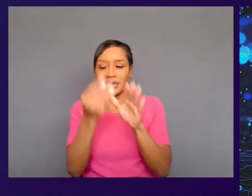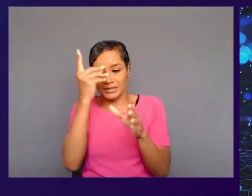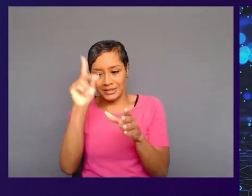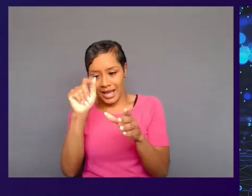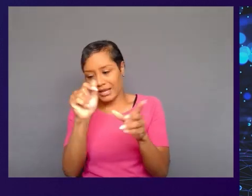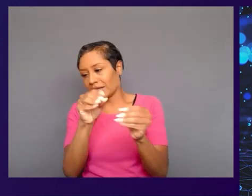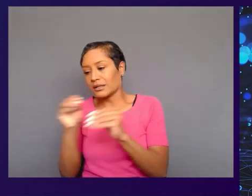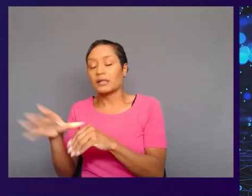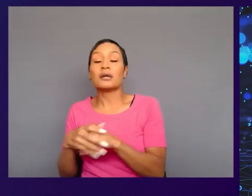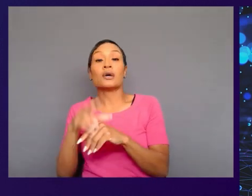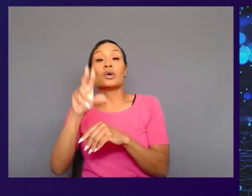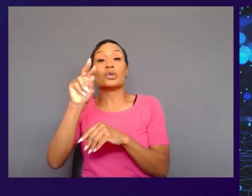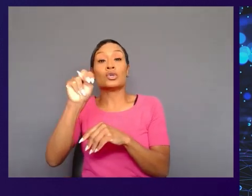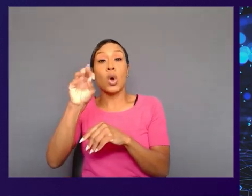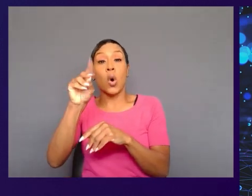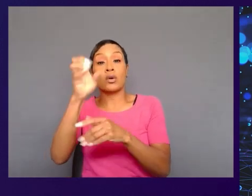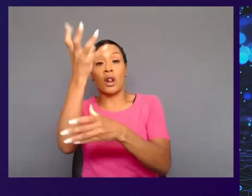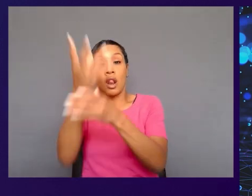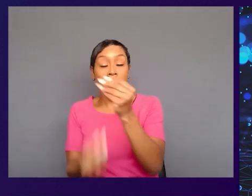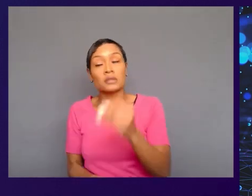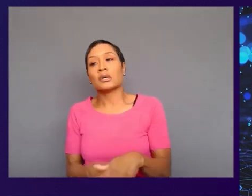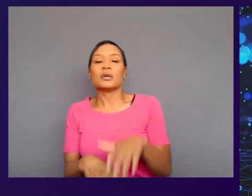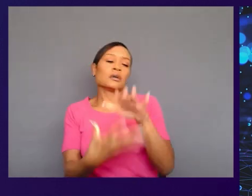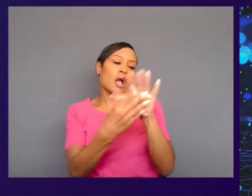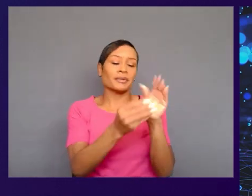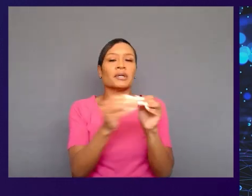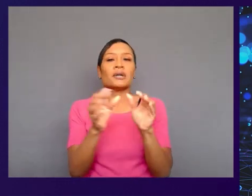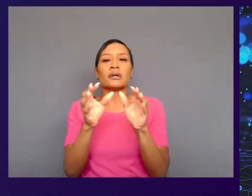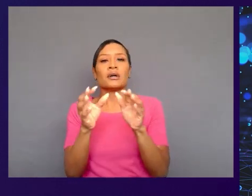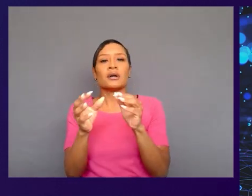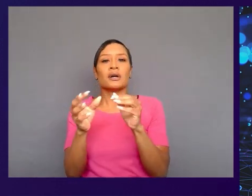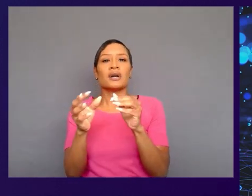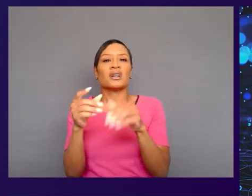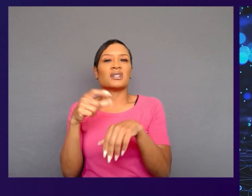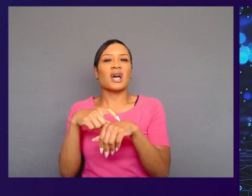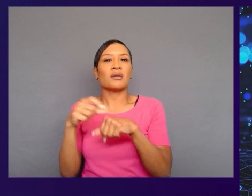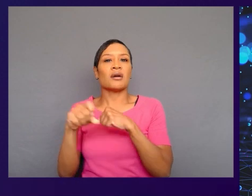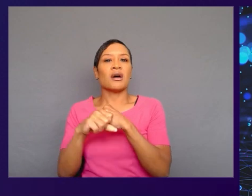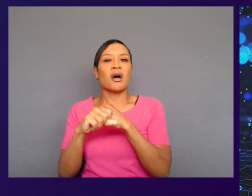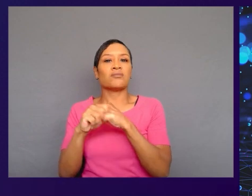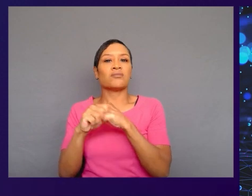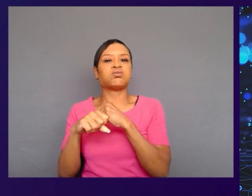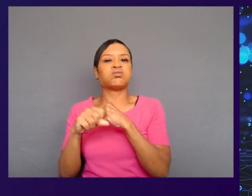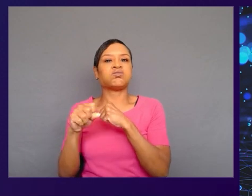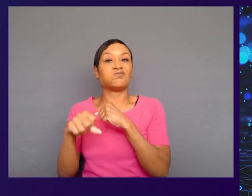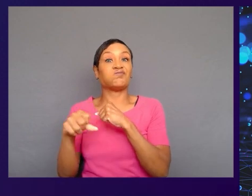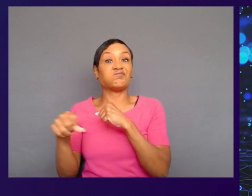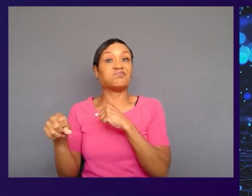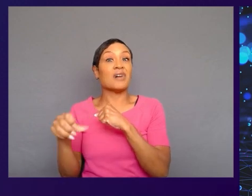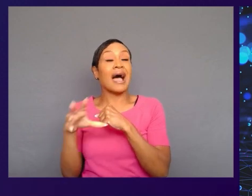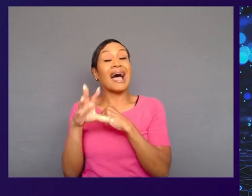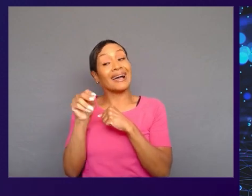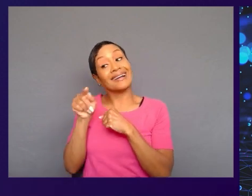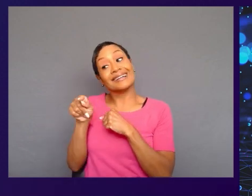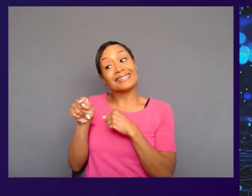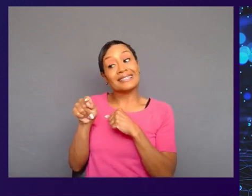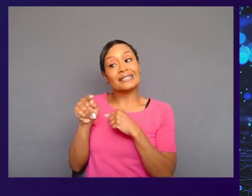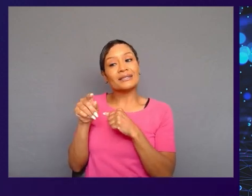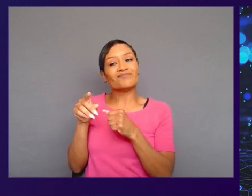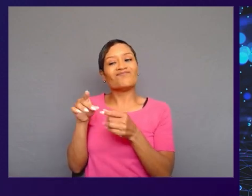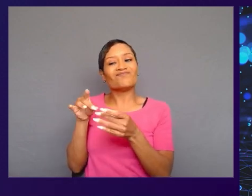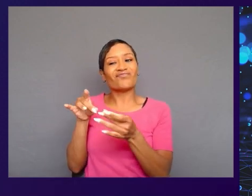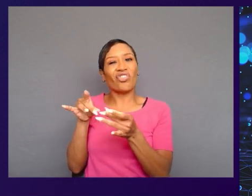node somewhere, they had to copy data to local. So this was actually costing them some time. They also discovered a little bit of inefficiency in their data